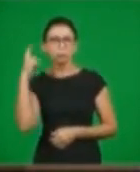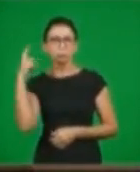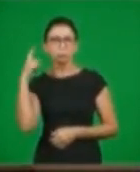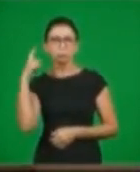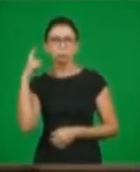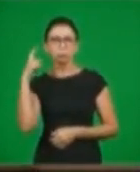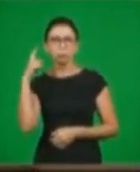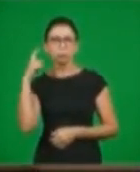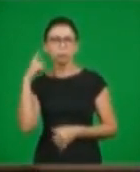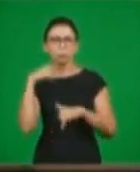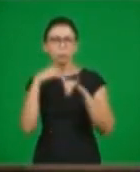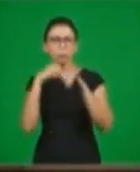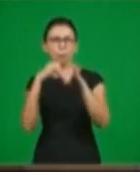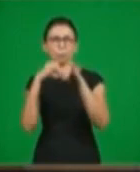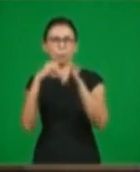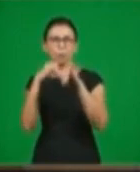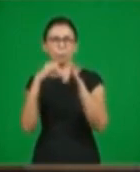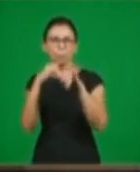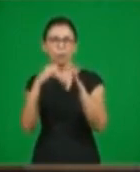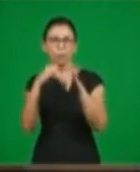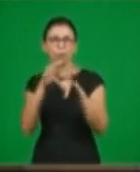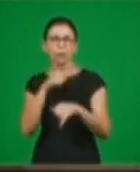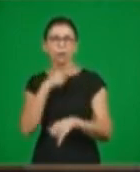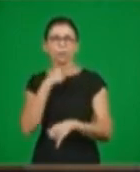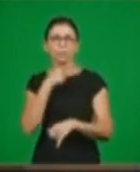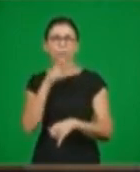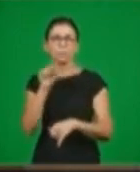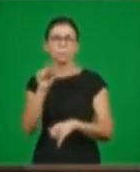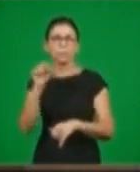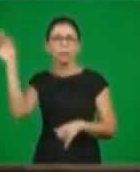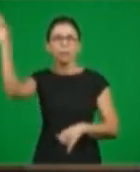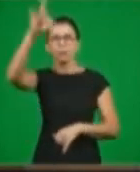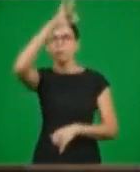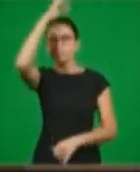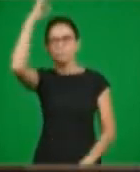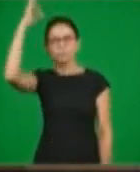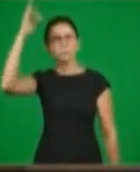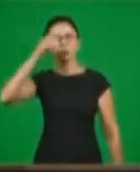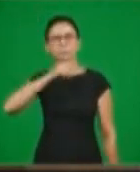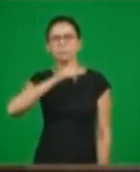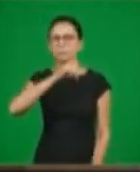sound of the trumpet is what? It is the voice of the Holy Spirit. It is prophetic.